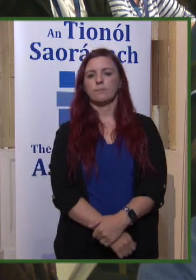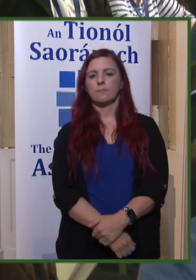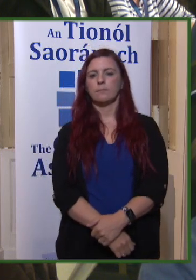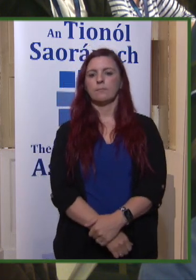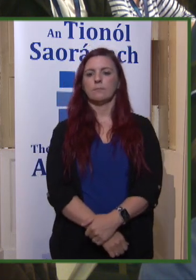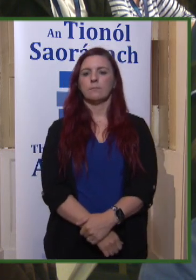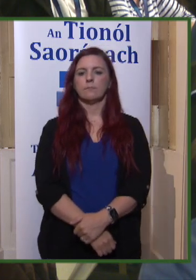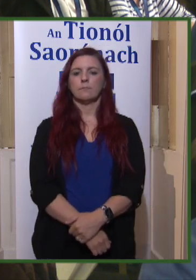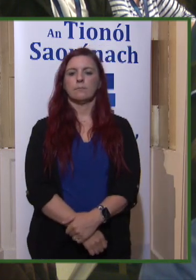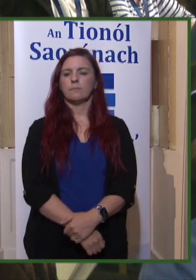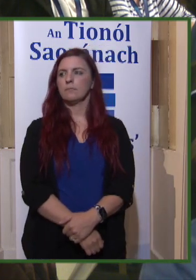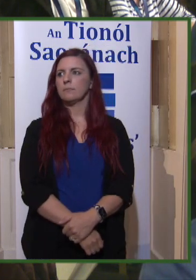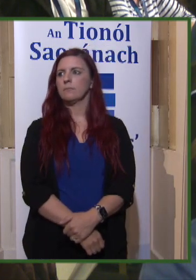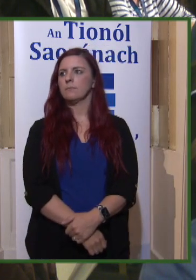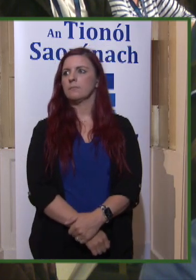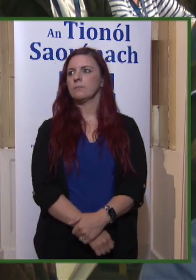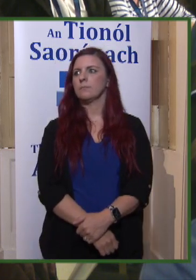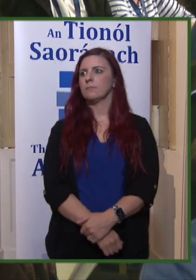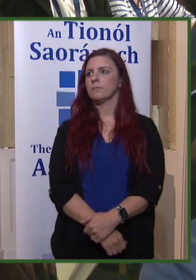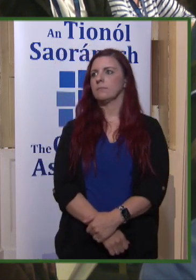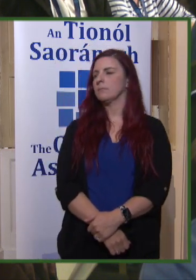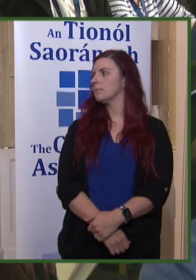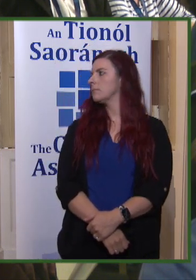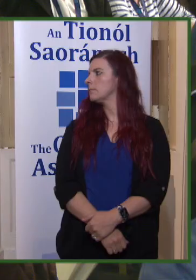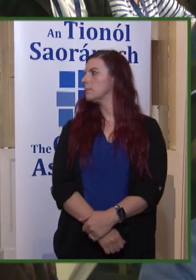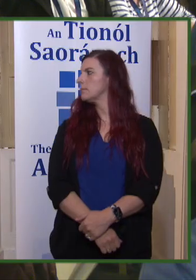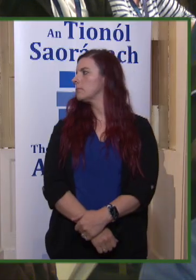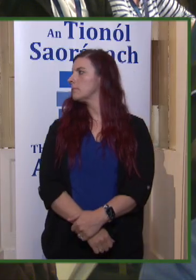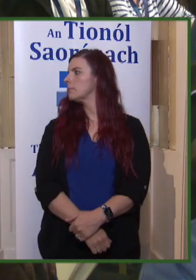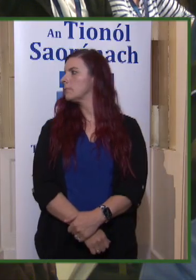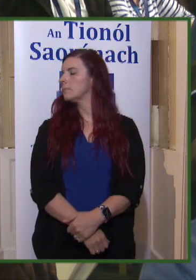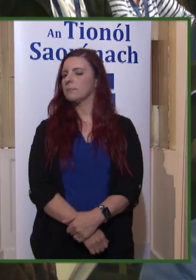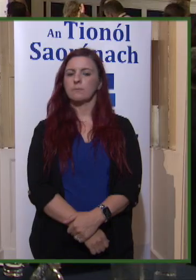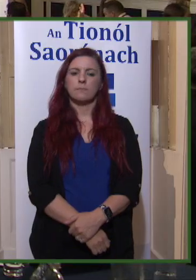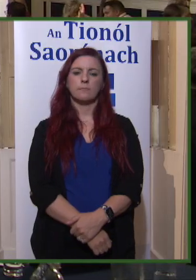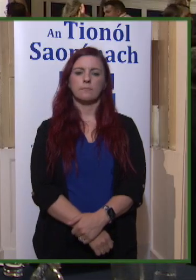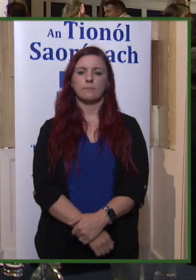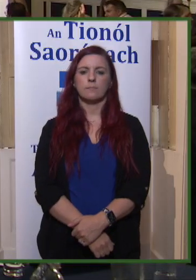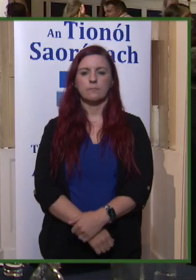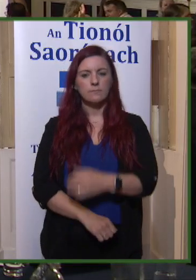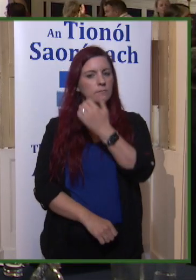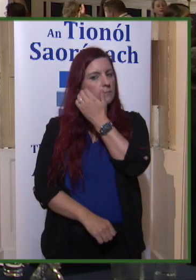repairs? 1, 2, 3, 4, 6. Oh, it's going to be tight.